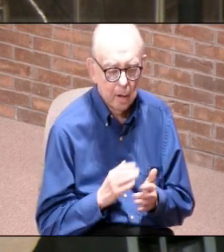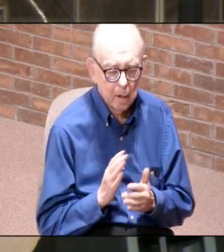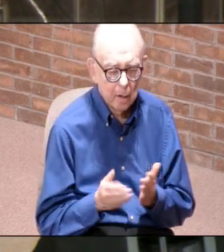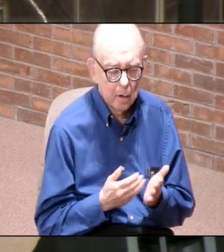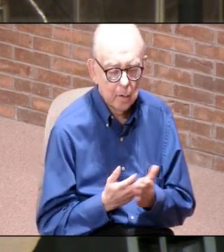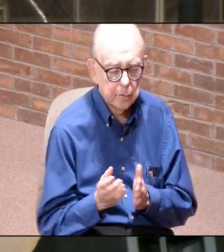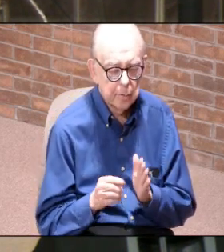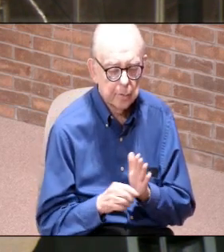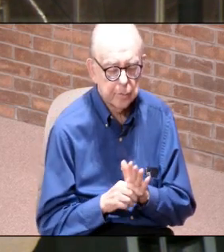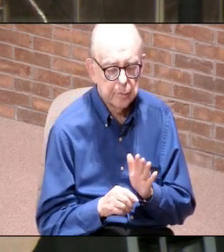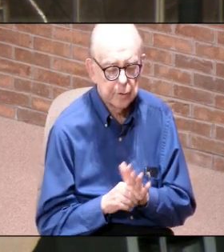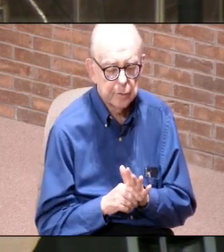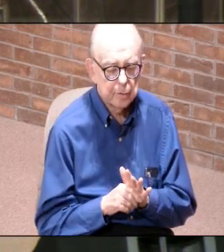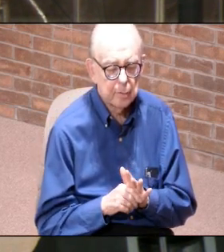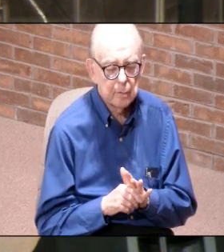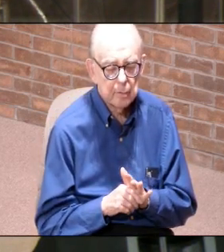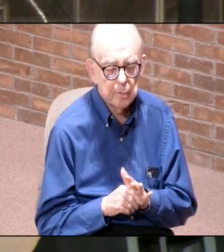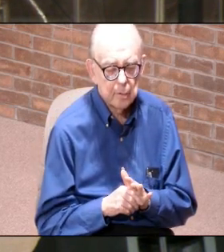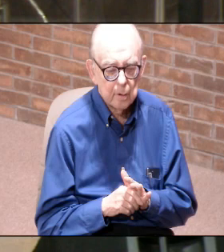the scriptures, okay?